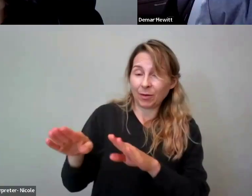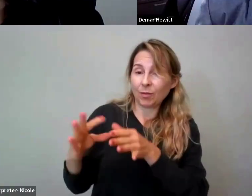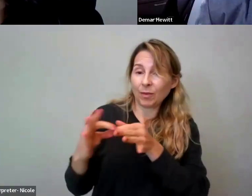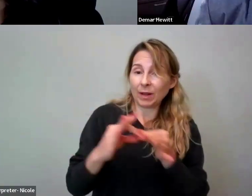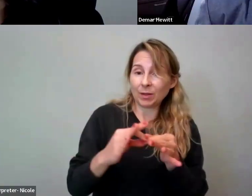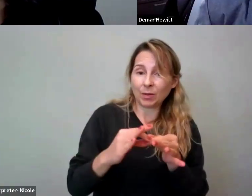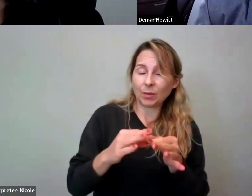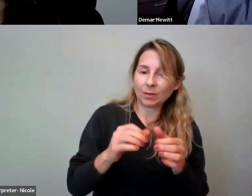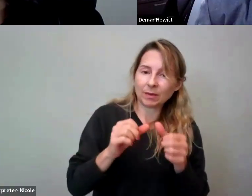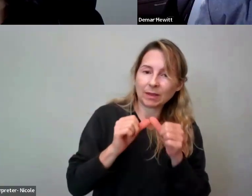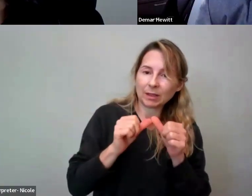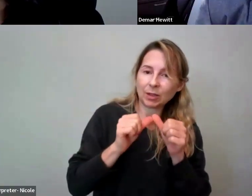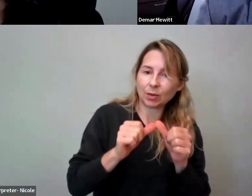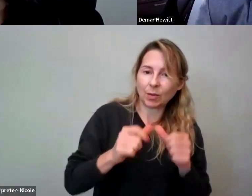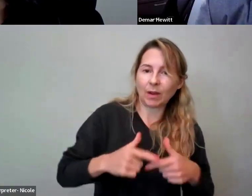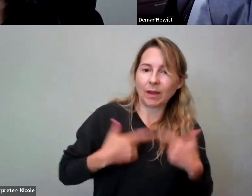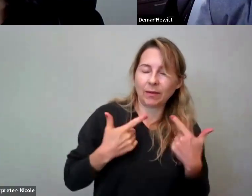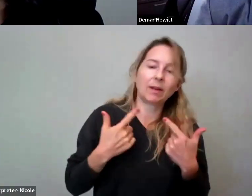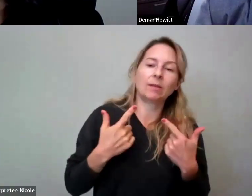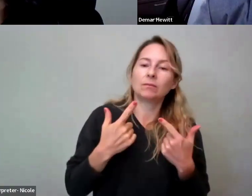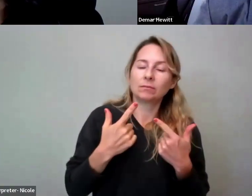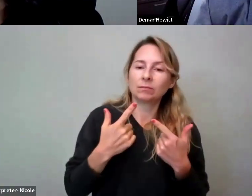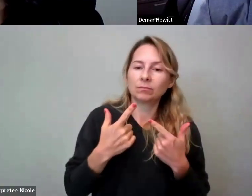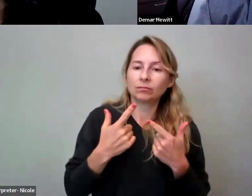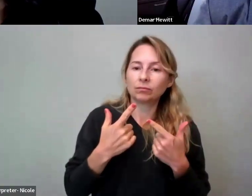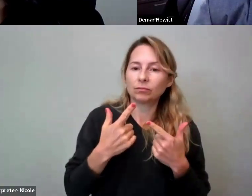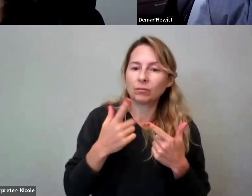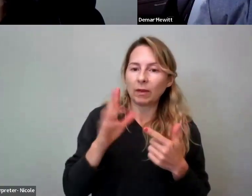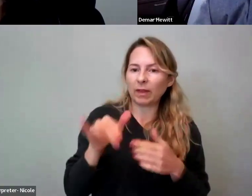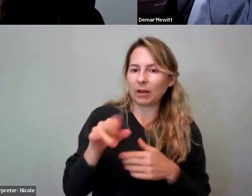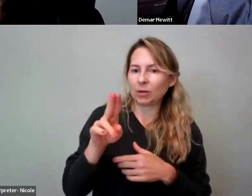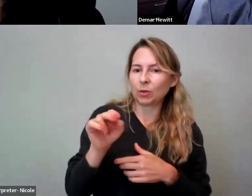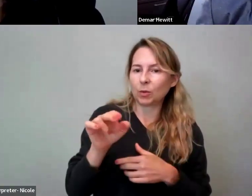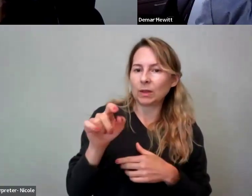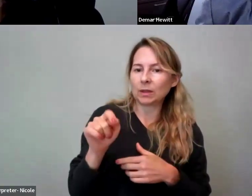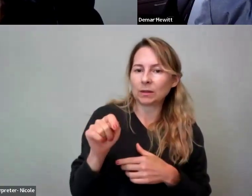harassment. So let's just make the distinction between the two. That's